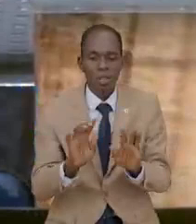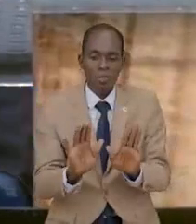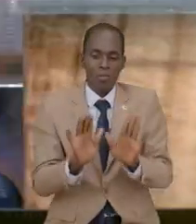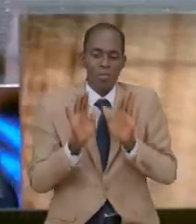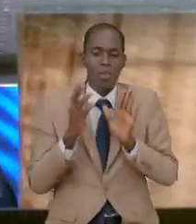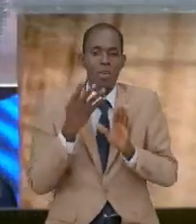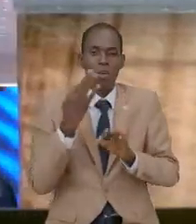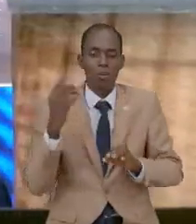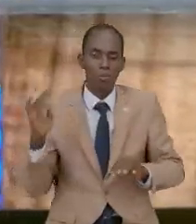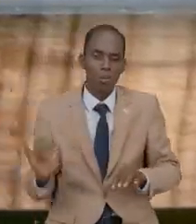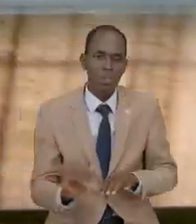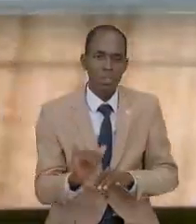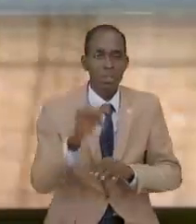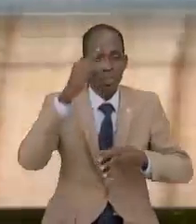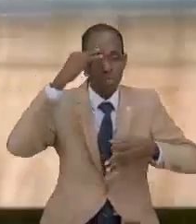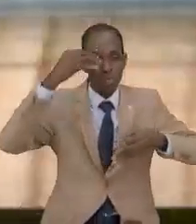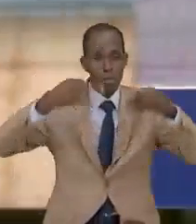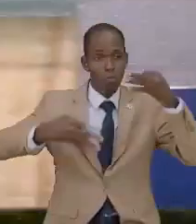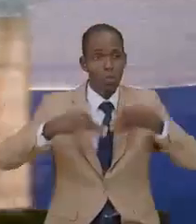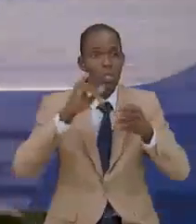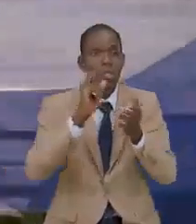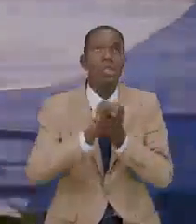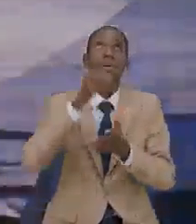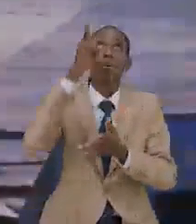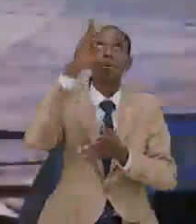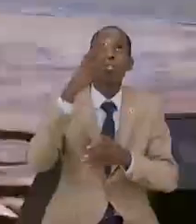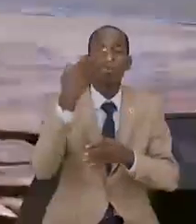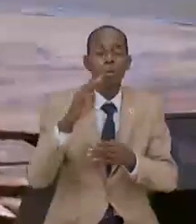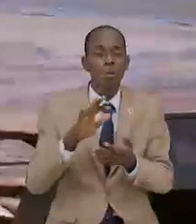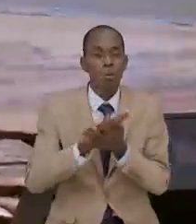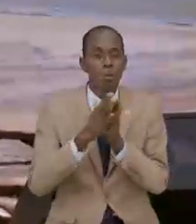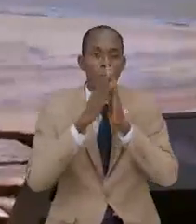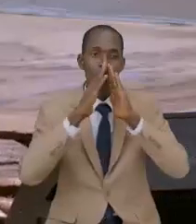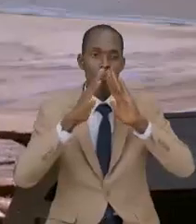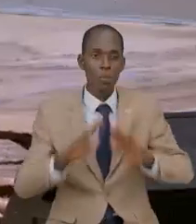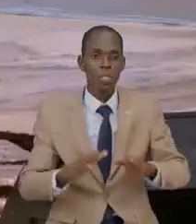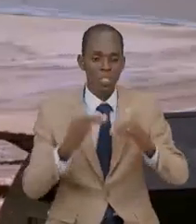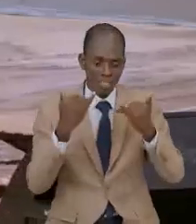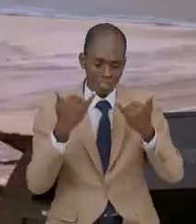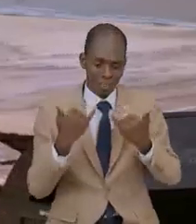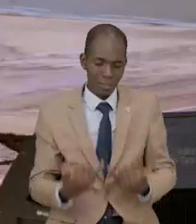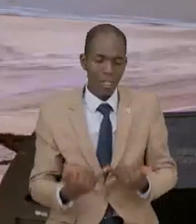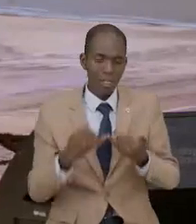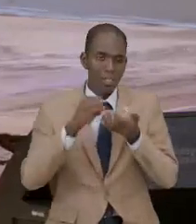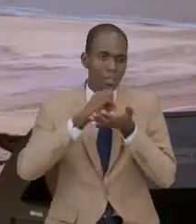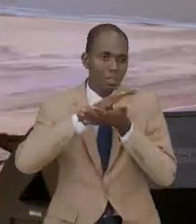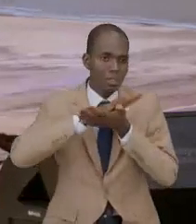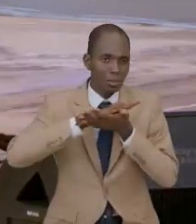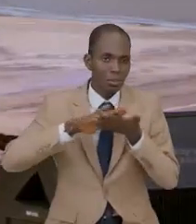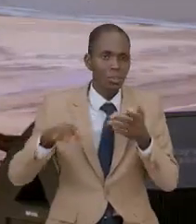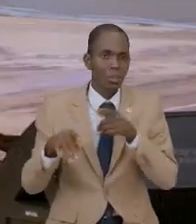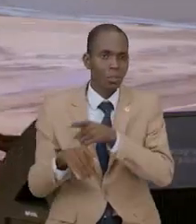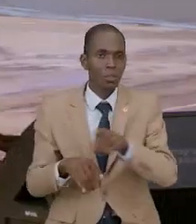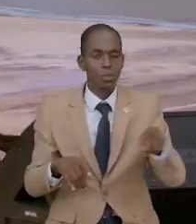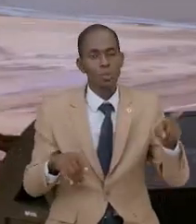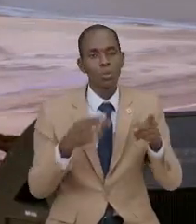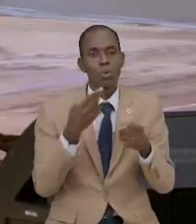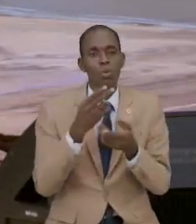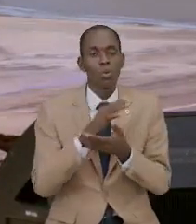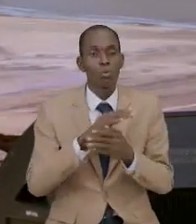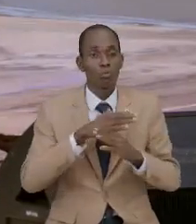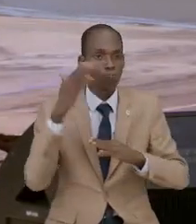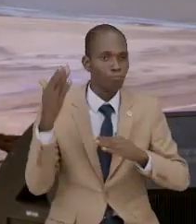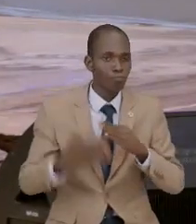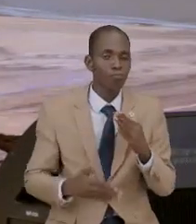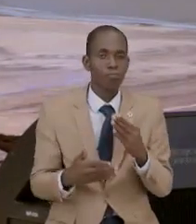eternal judgment, that God of peace now sanctify you wholly. And I